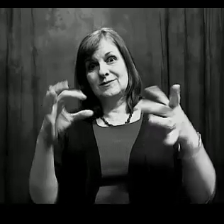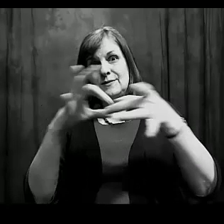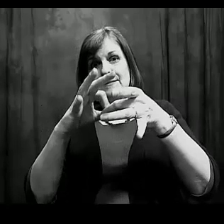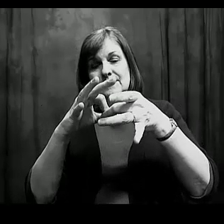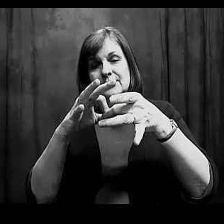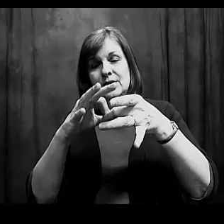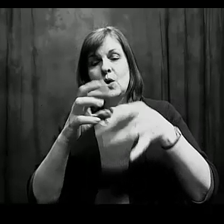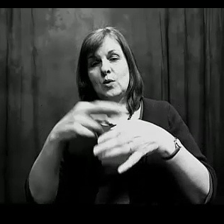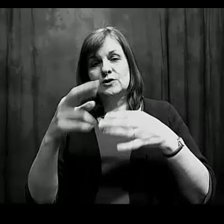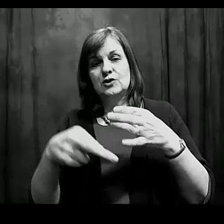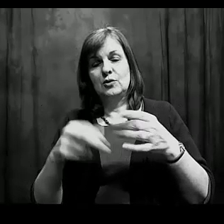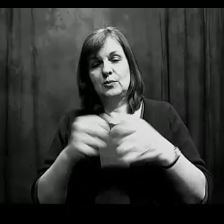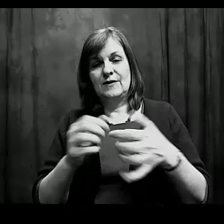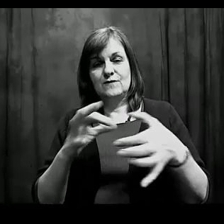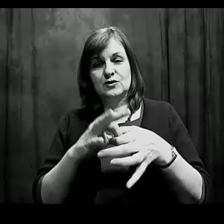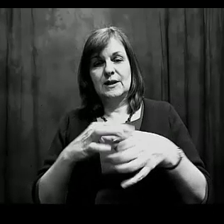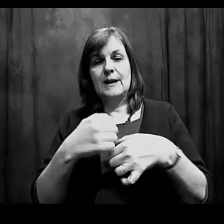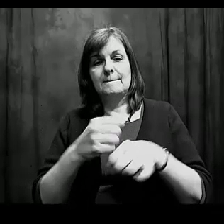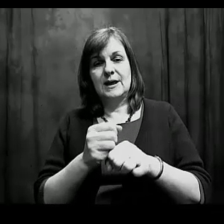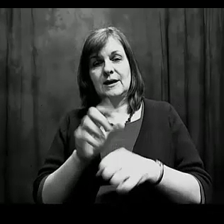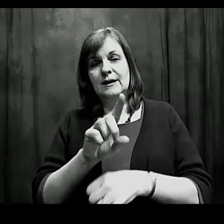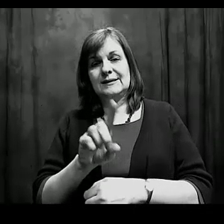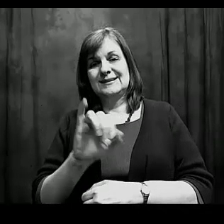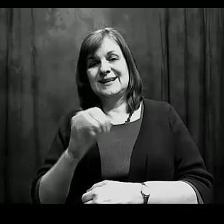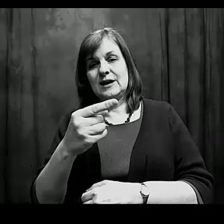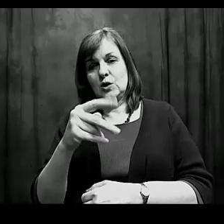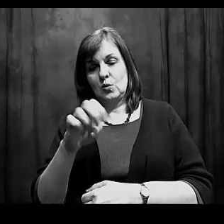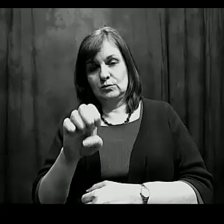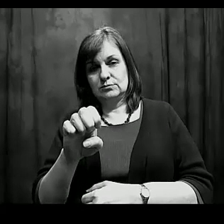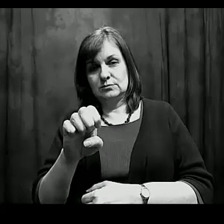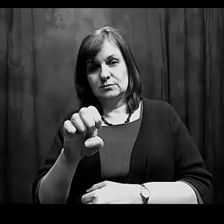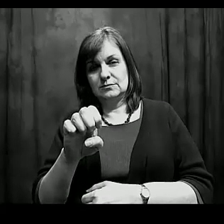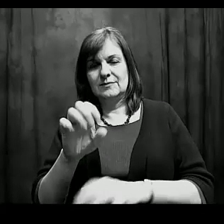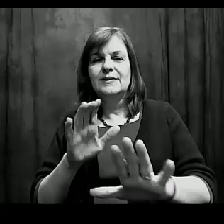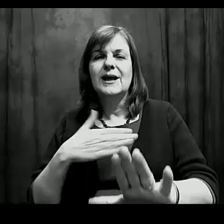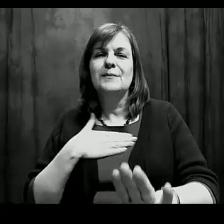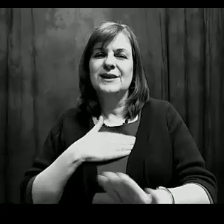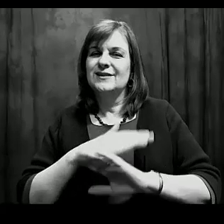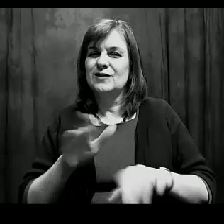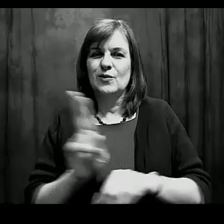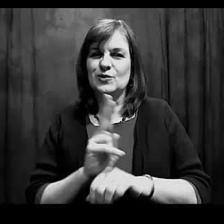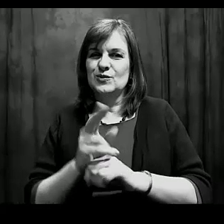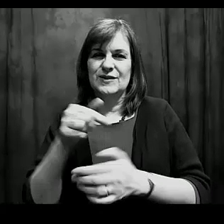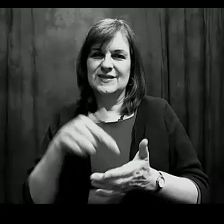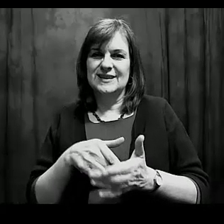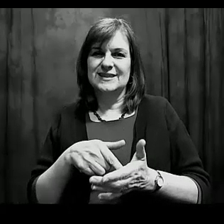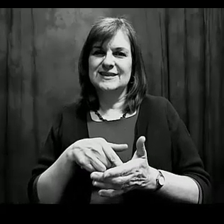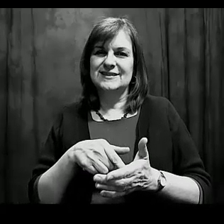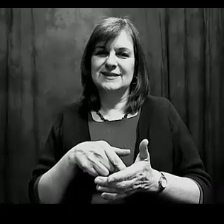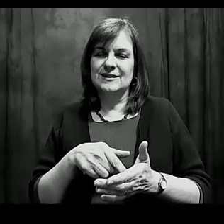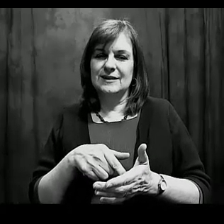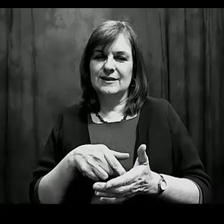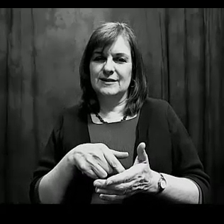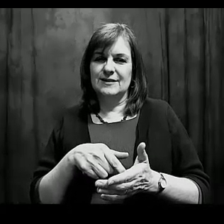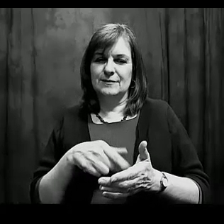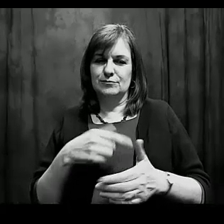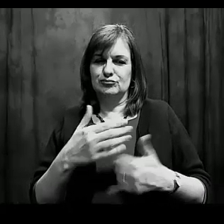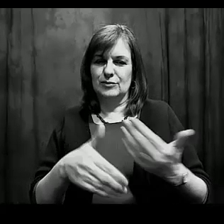actually result in fertilization and the formation of a zygote. Please don't use this as